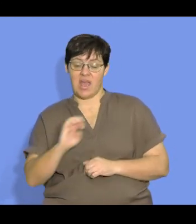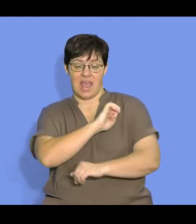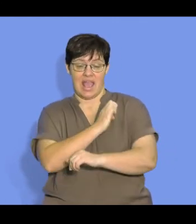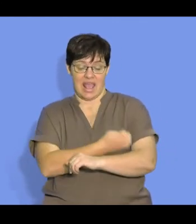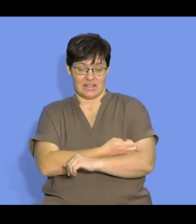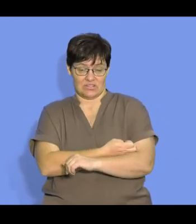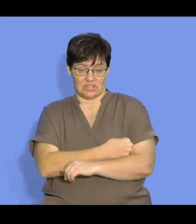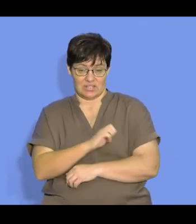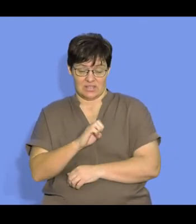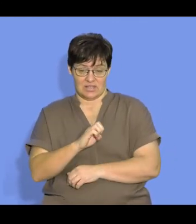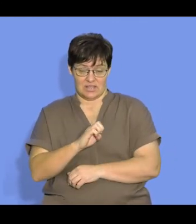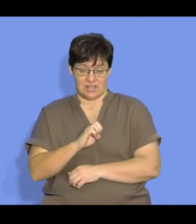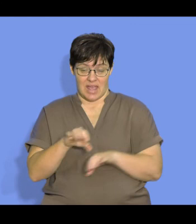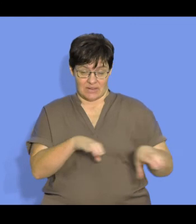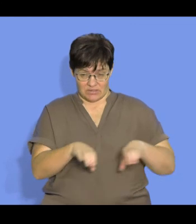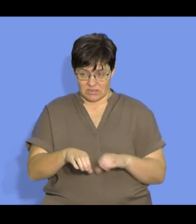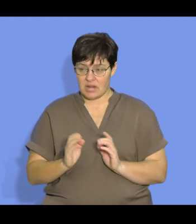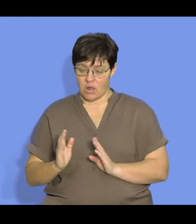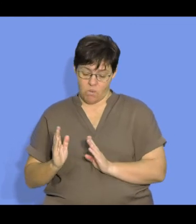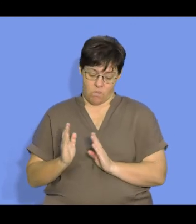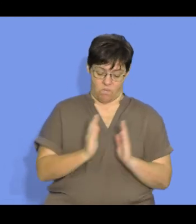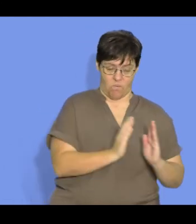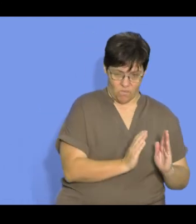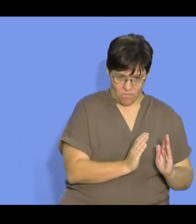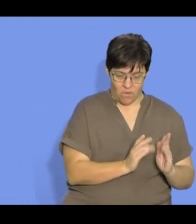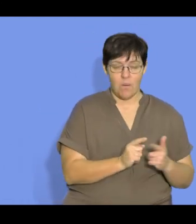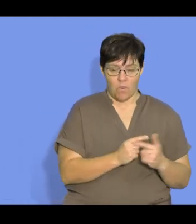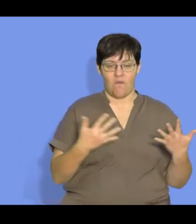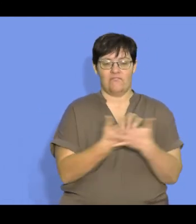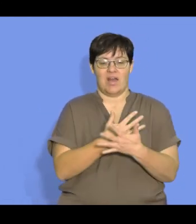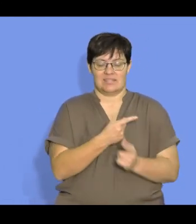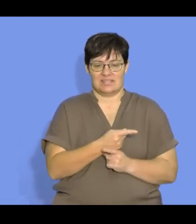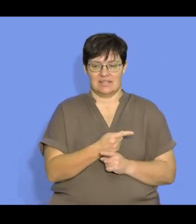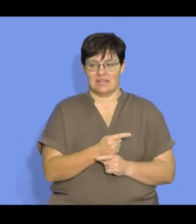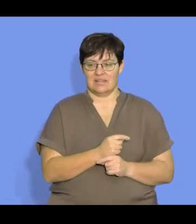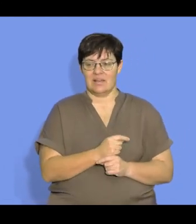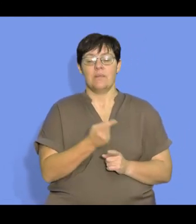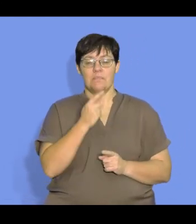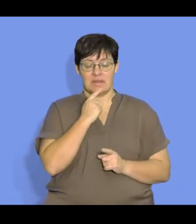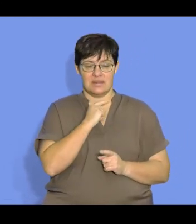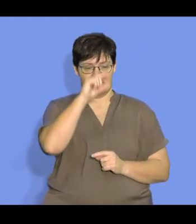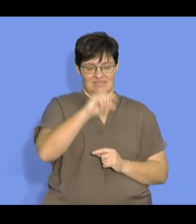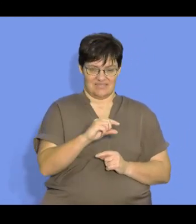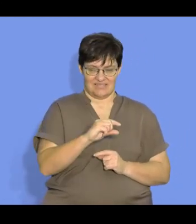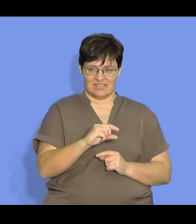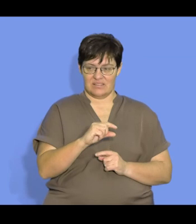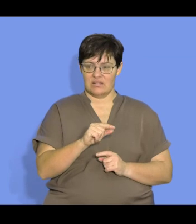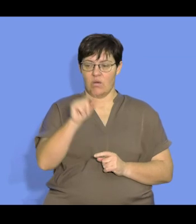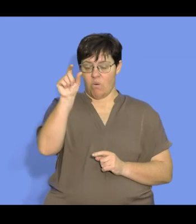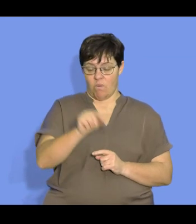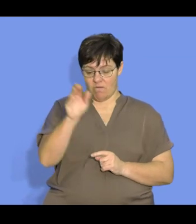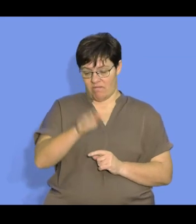energy now moves a little back on the axis to a smaller number. So all